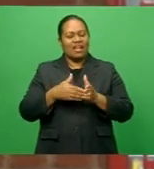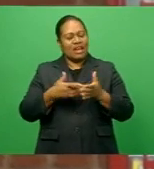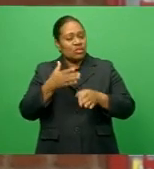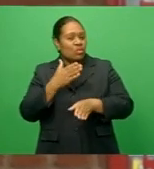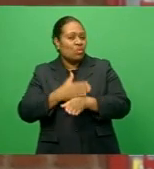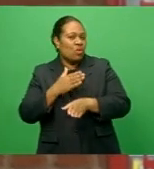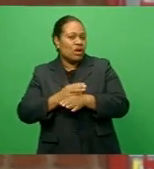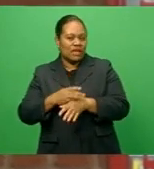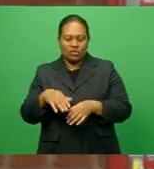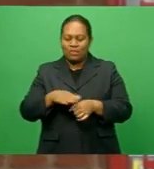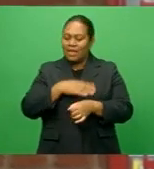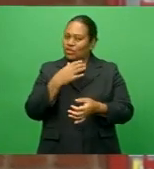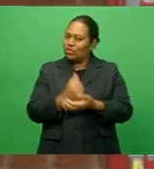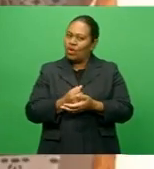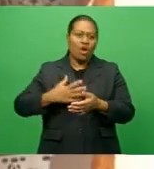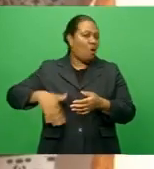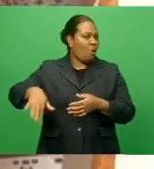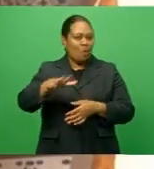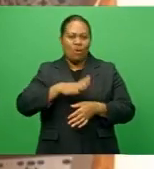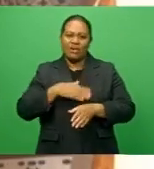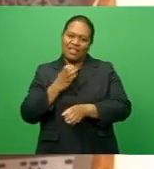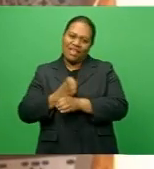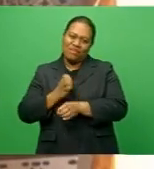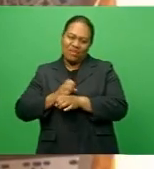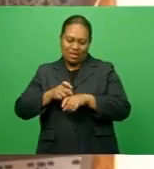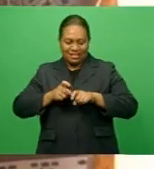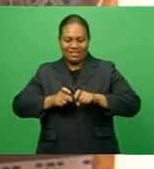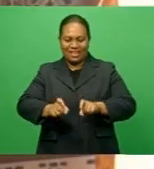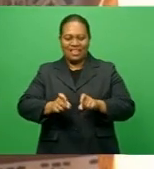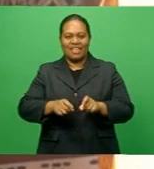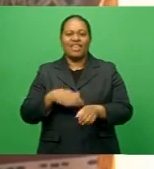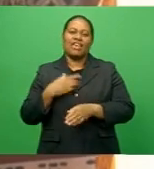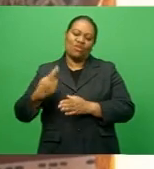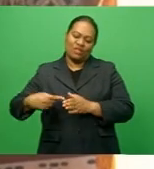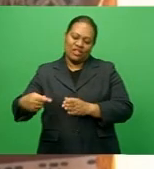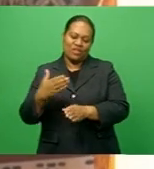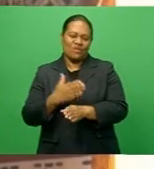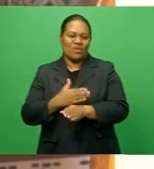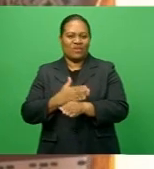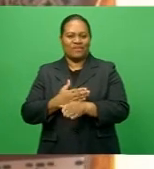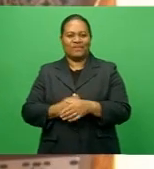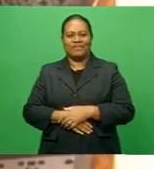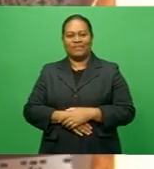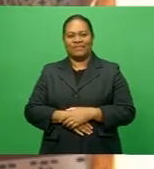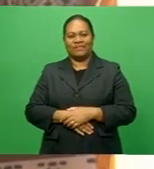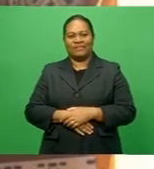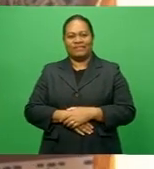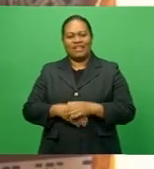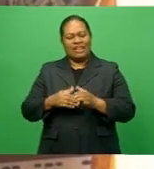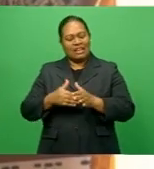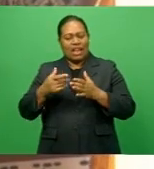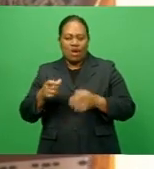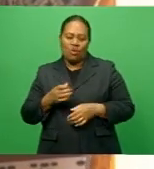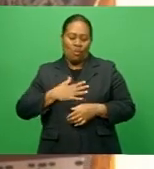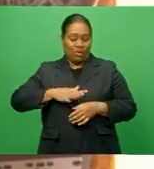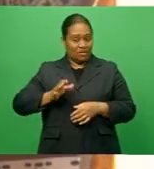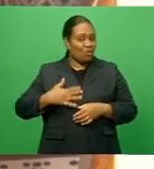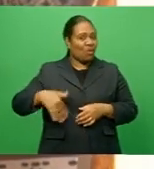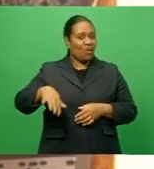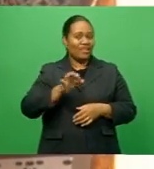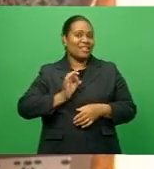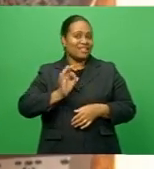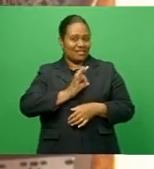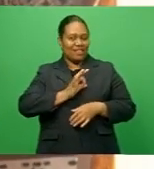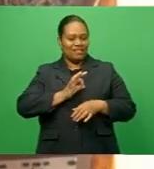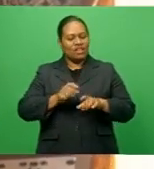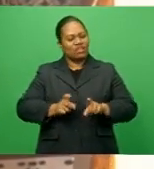ensure all employees remain at work. HBK has fought tooth and nail to retain all staff,